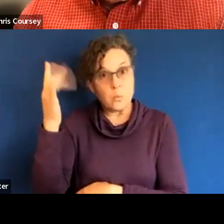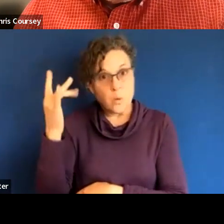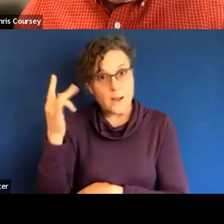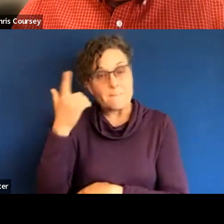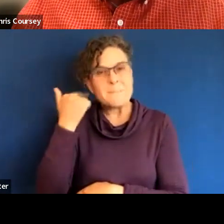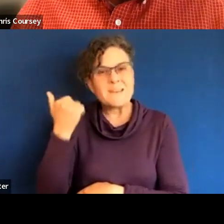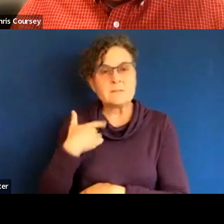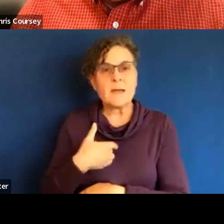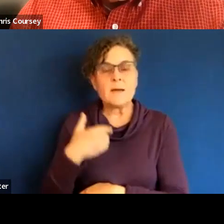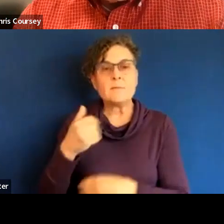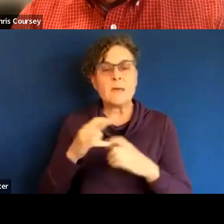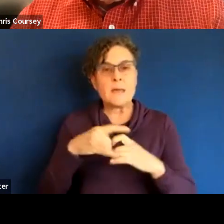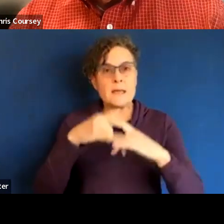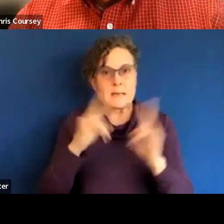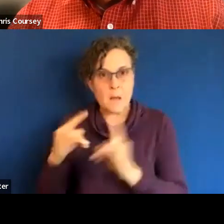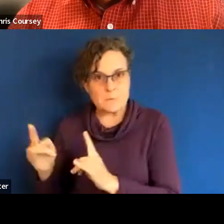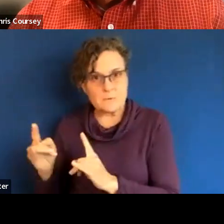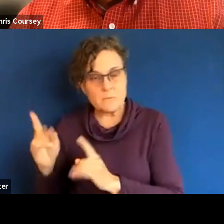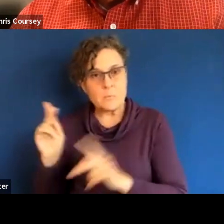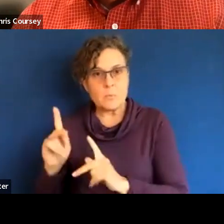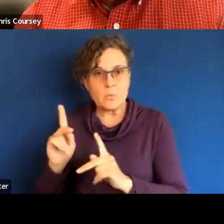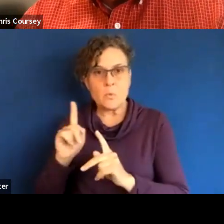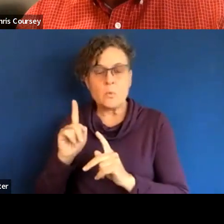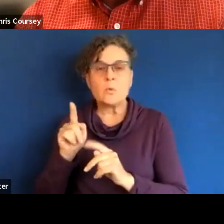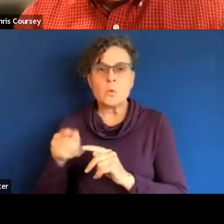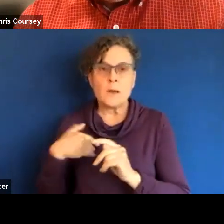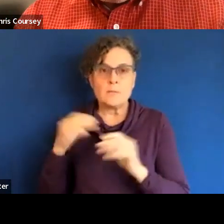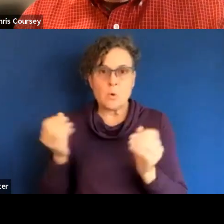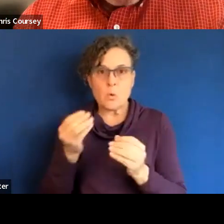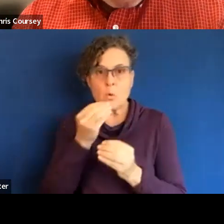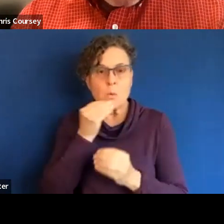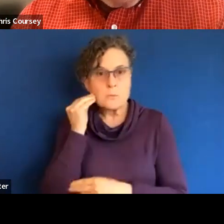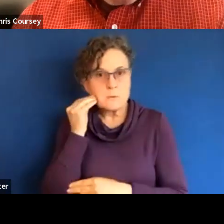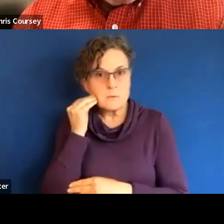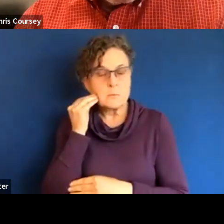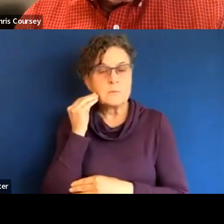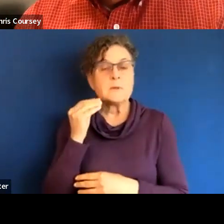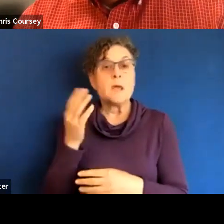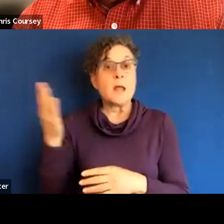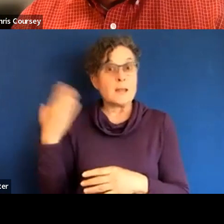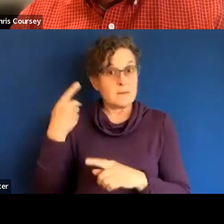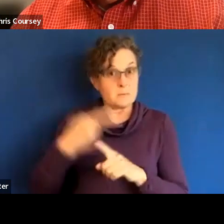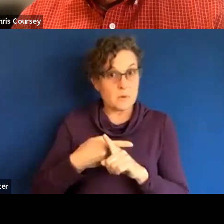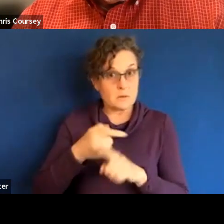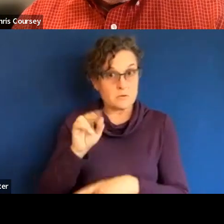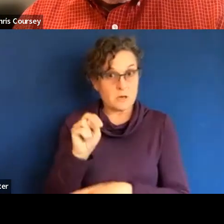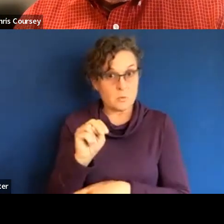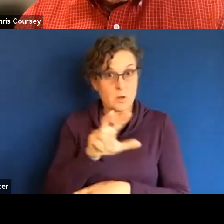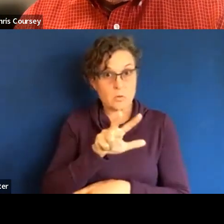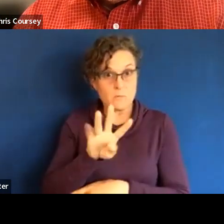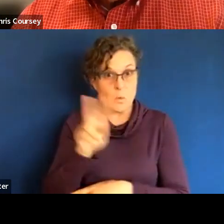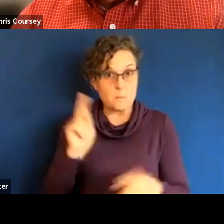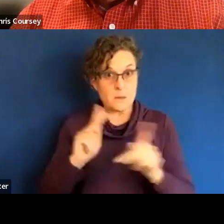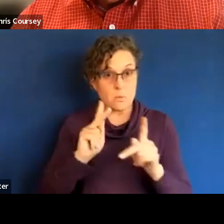on January 20th, about a month ago, when 34 campers were relocated. They were provided